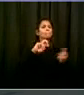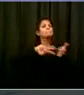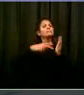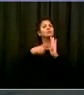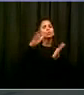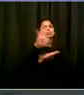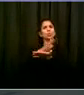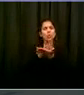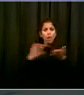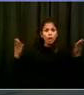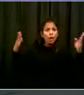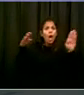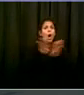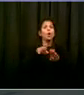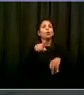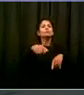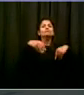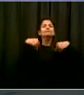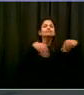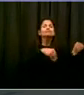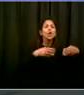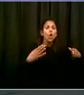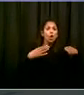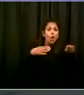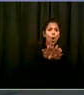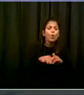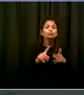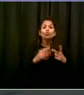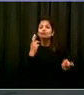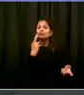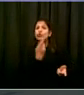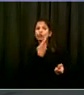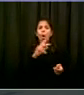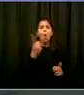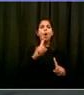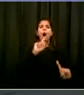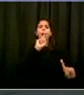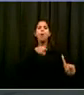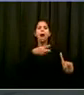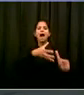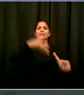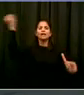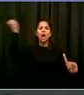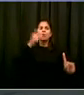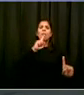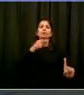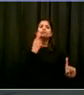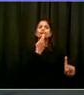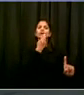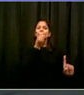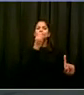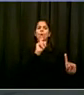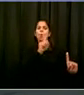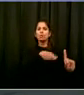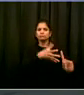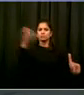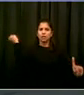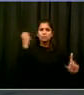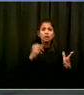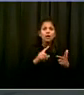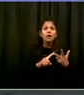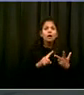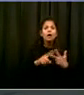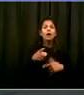As of tomorrow morning, Thursday morning, all non-essential businesses in the red zones will be closed as well.